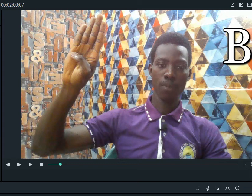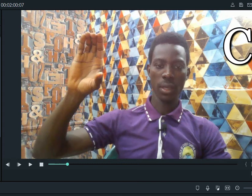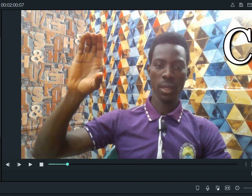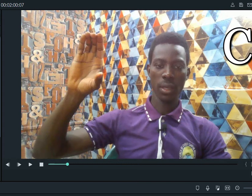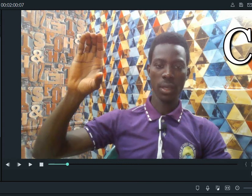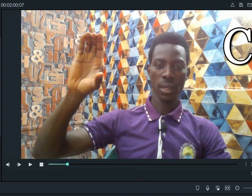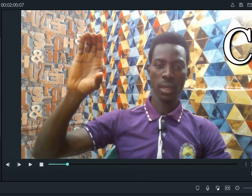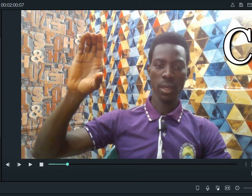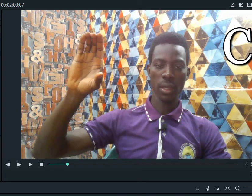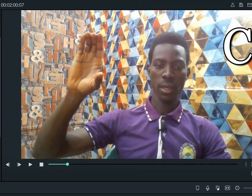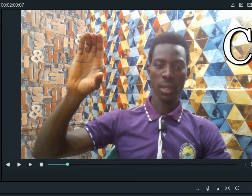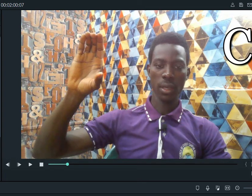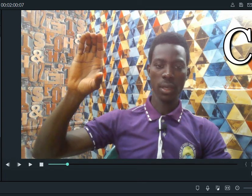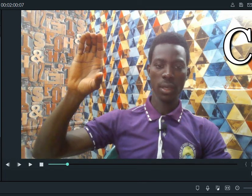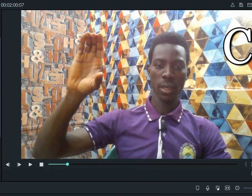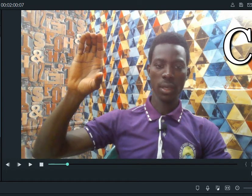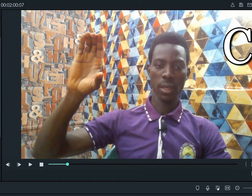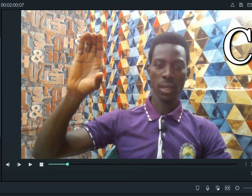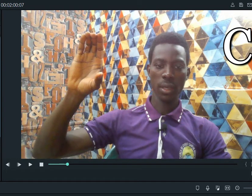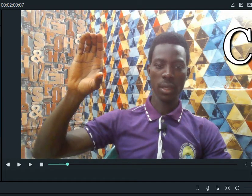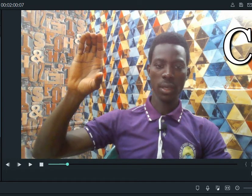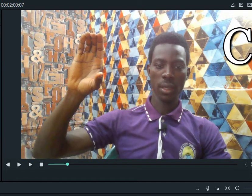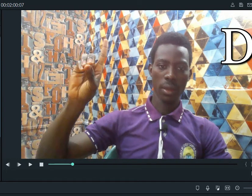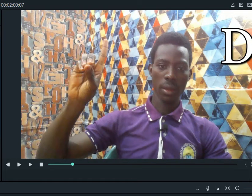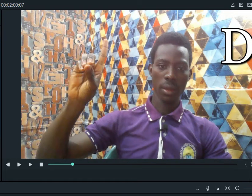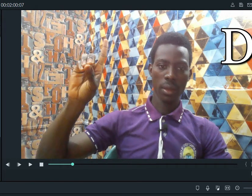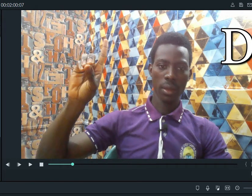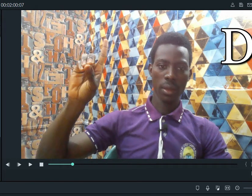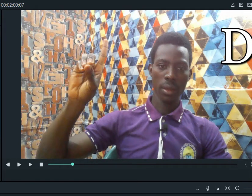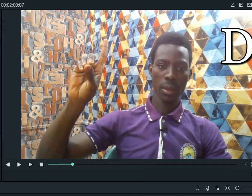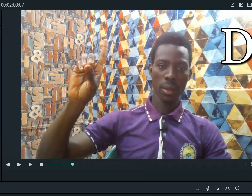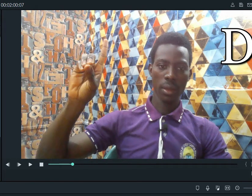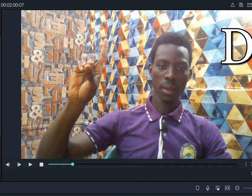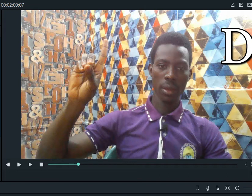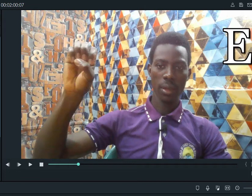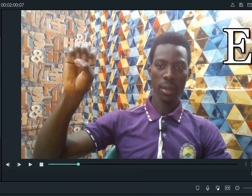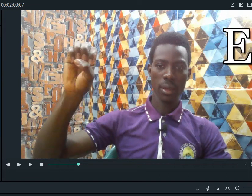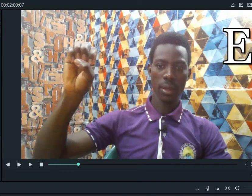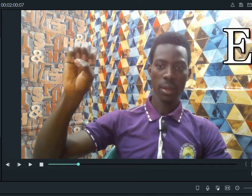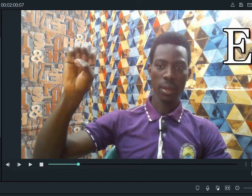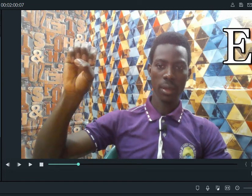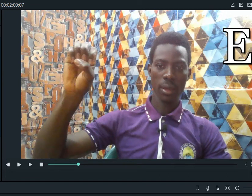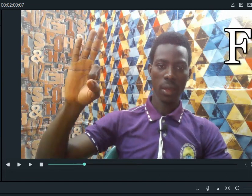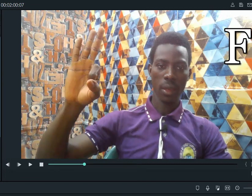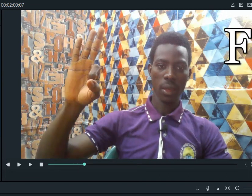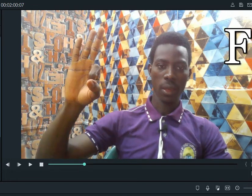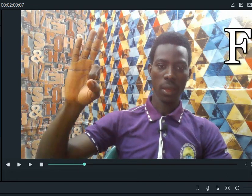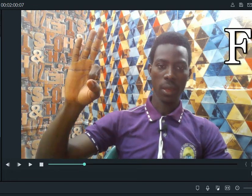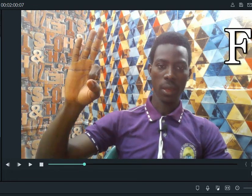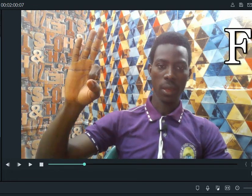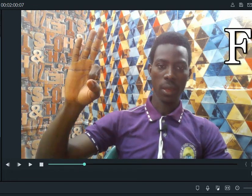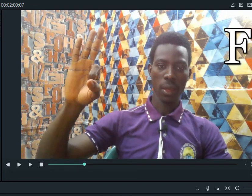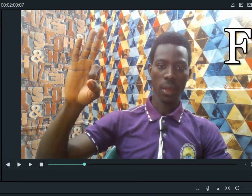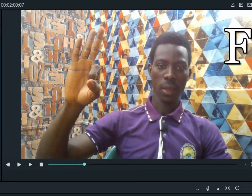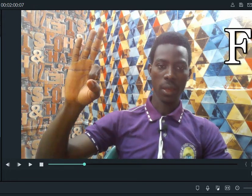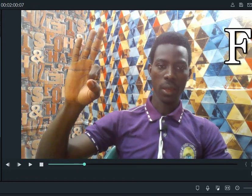B, this is for C, this is for C, this is for D, this is for E, this is for F. So